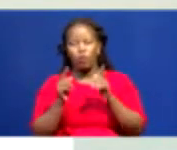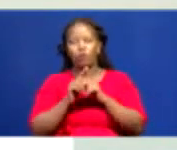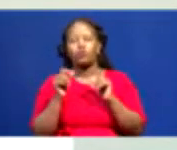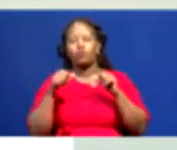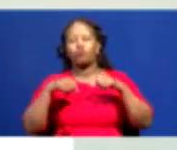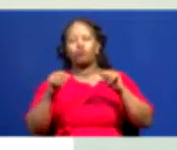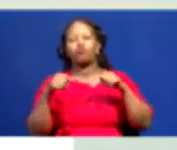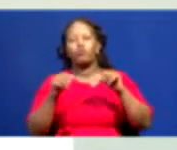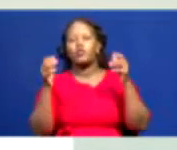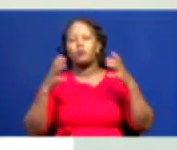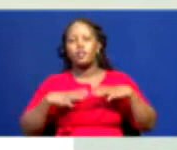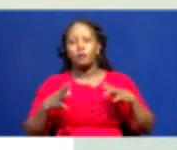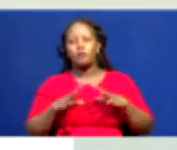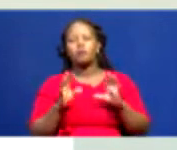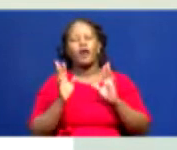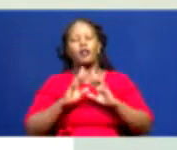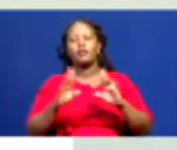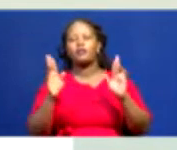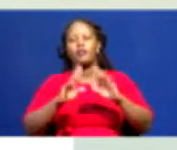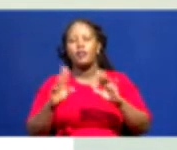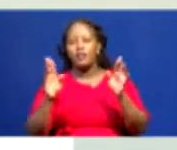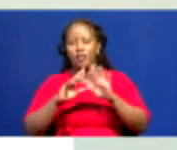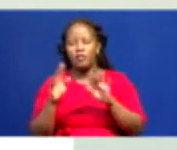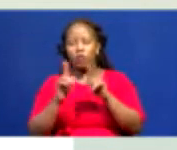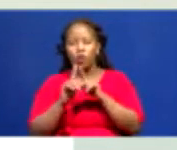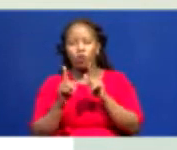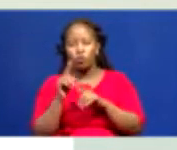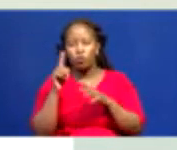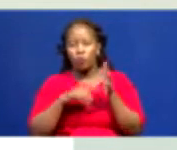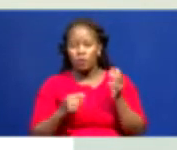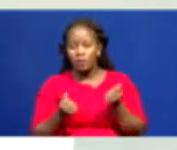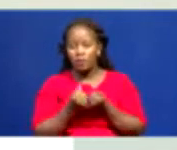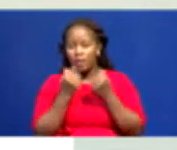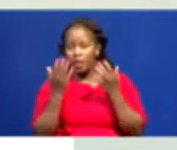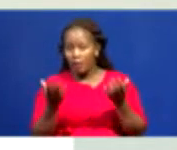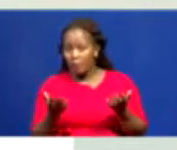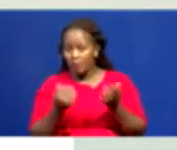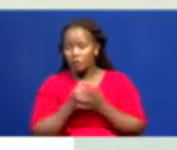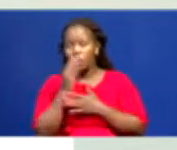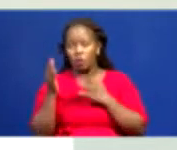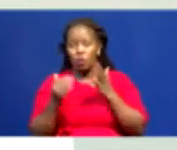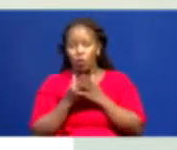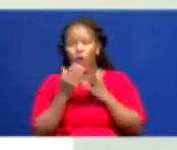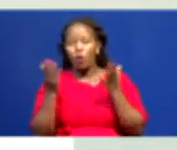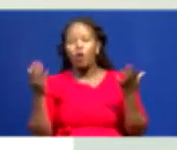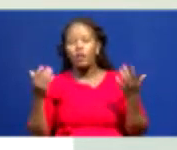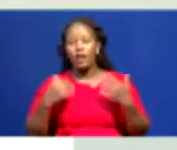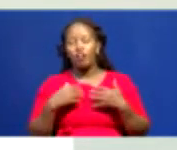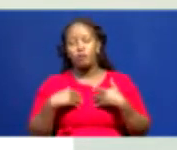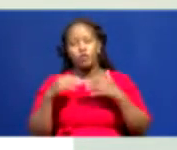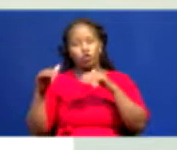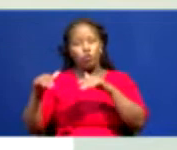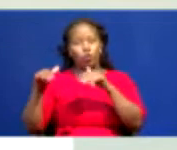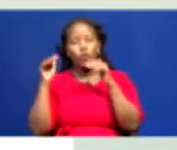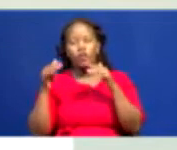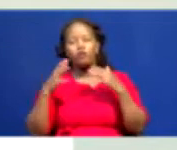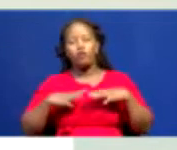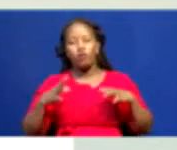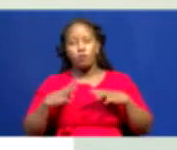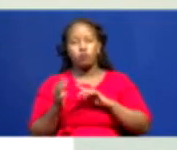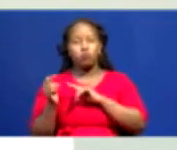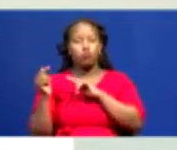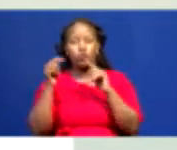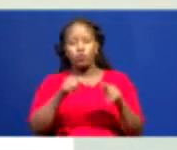riders are also holding several positions, and what is actually happening is that they're actually sitting or waiting for passengers if they can